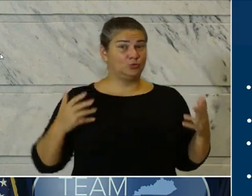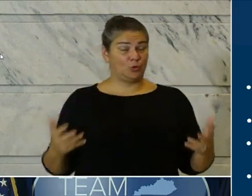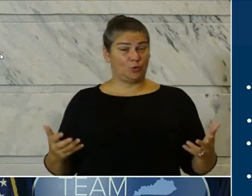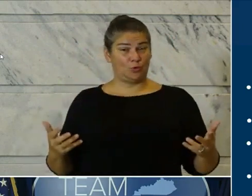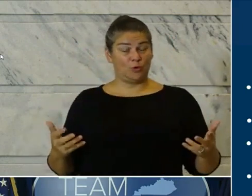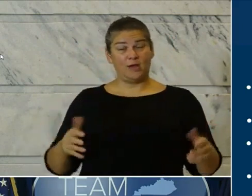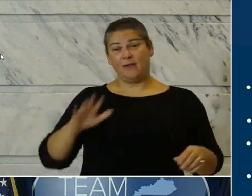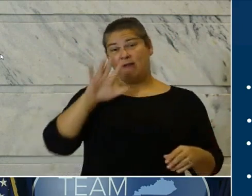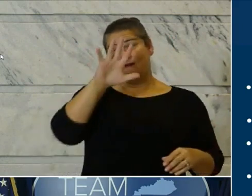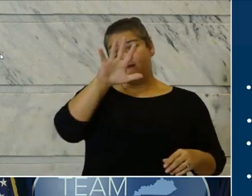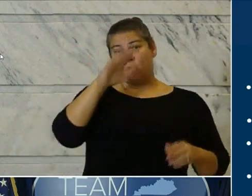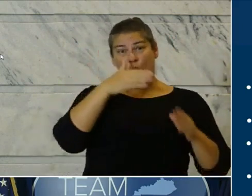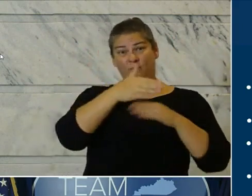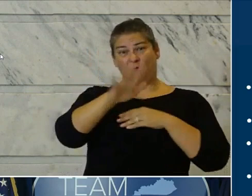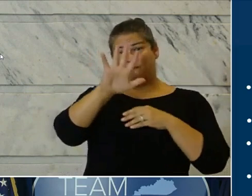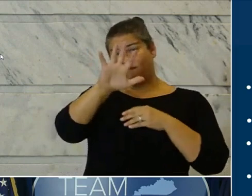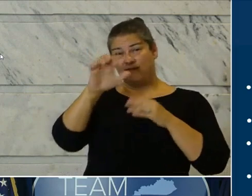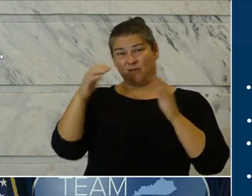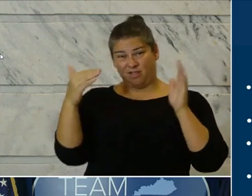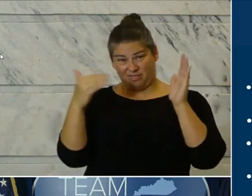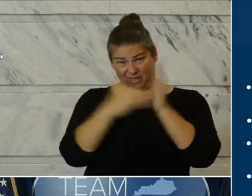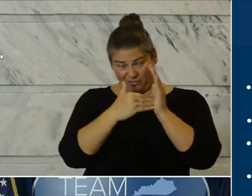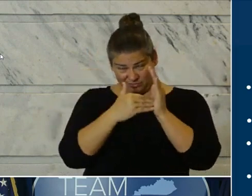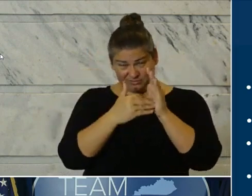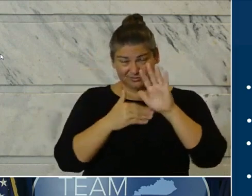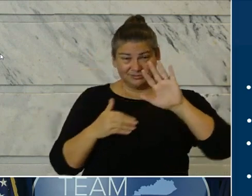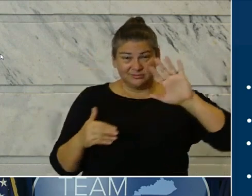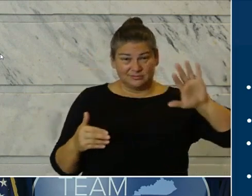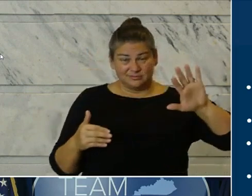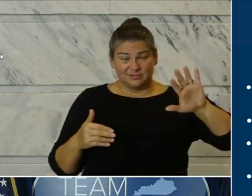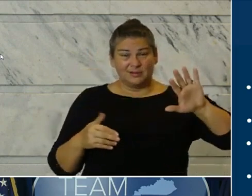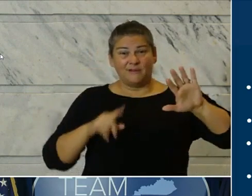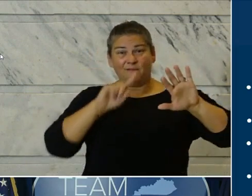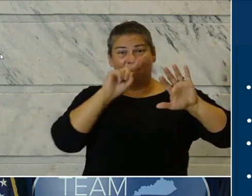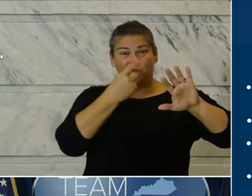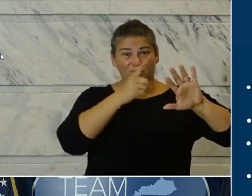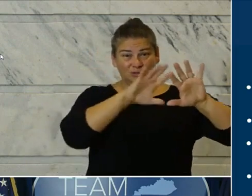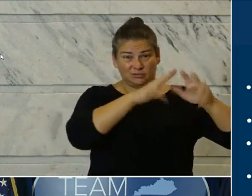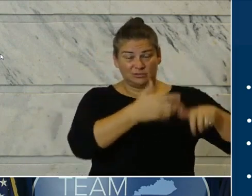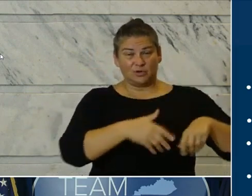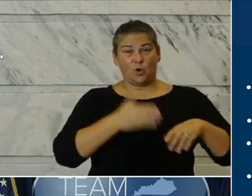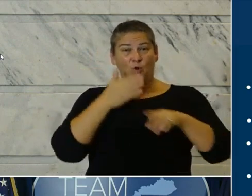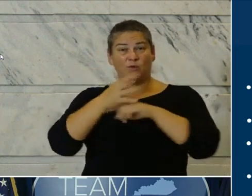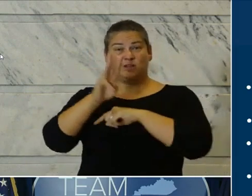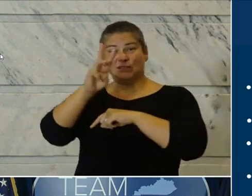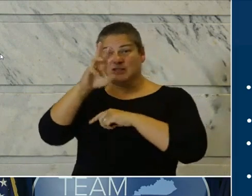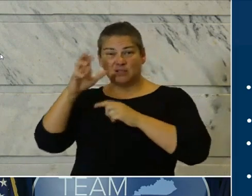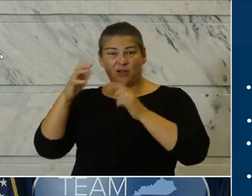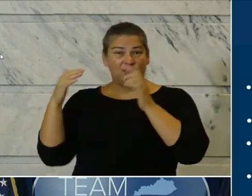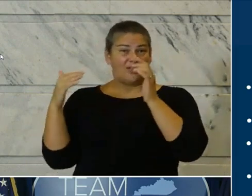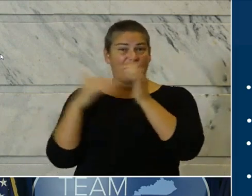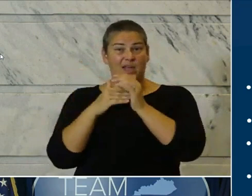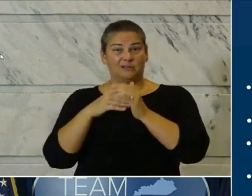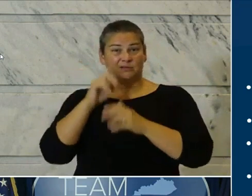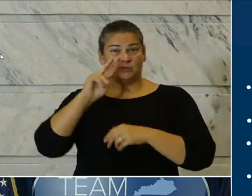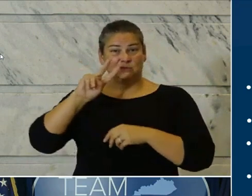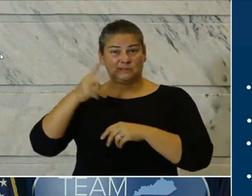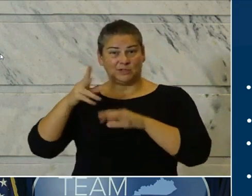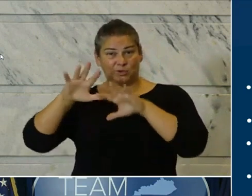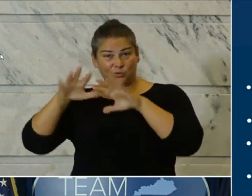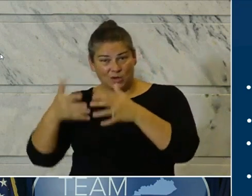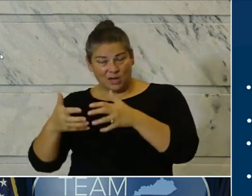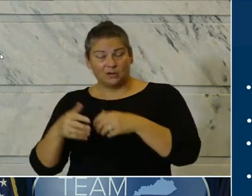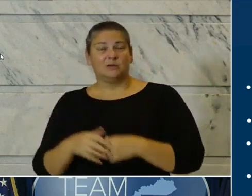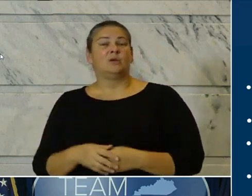over 500,000 in the first round, over 600,000 in the second. We've signed up we've